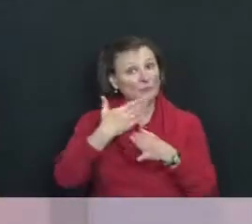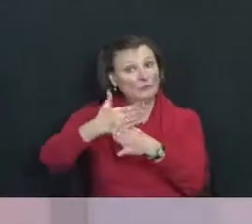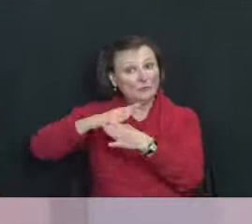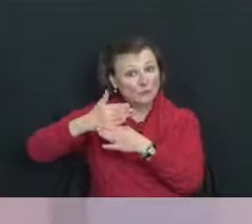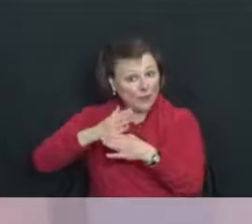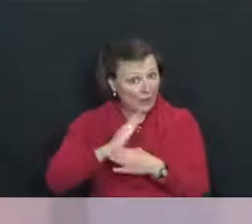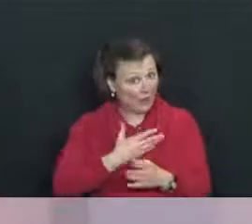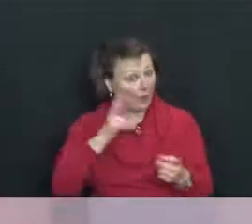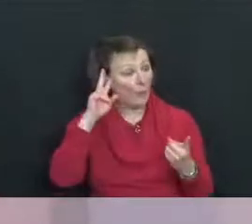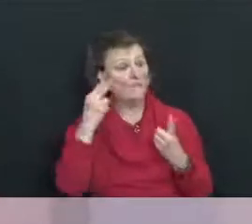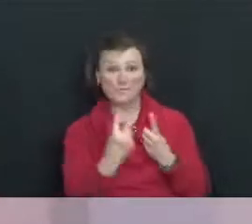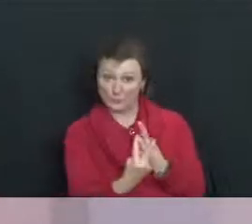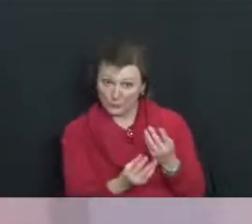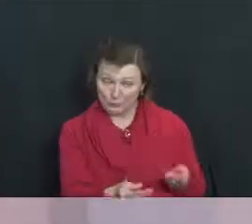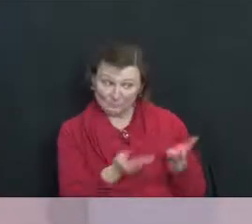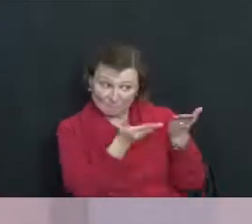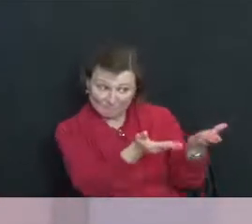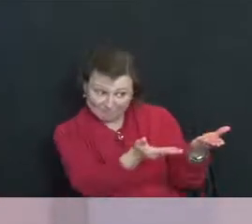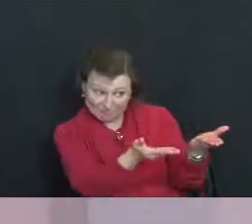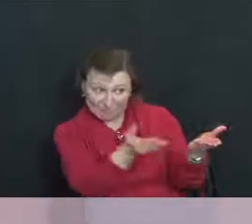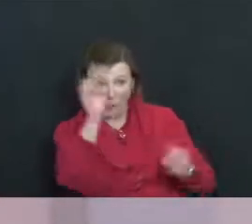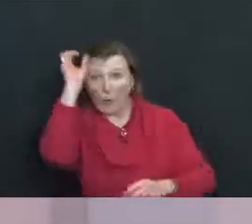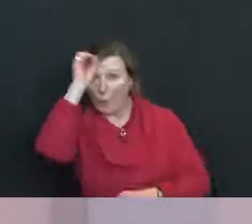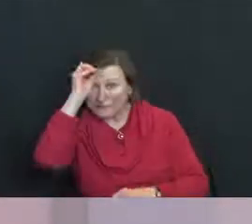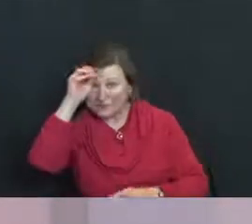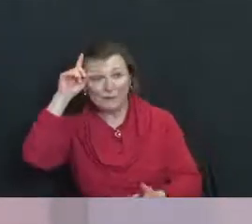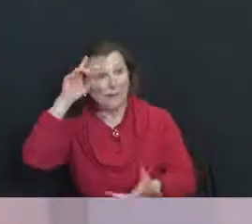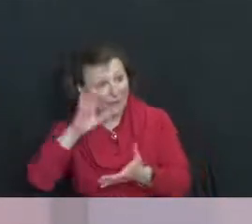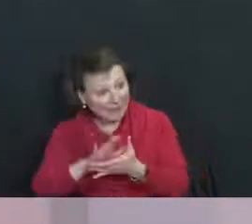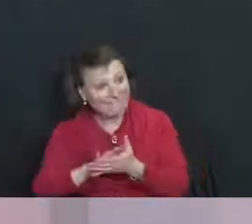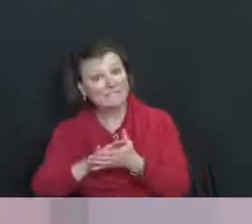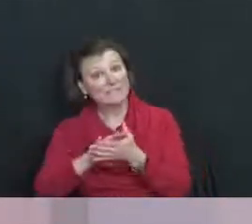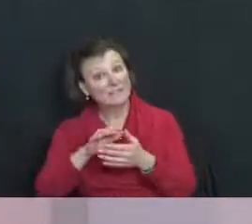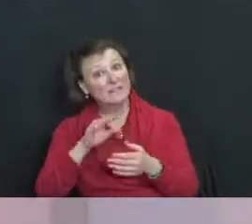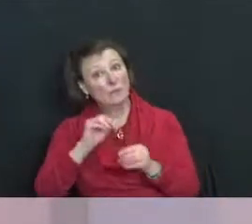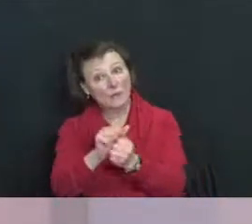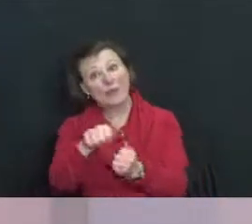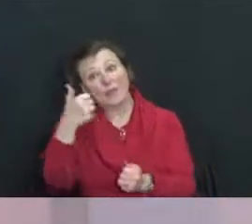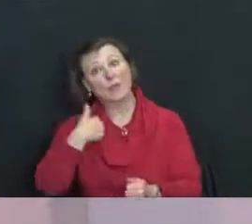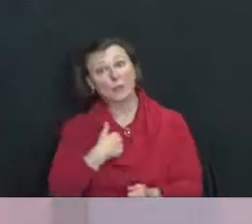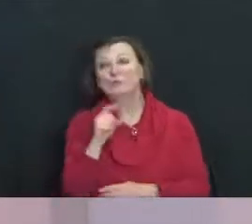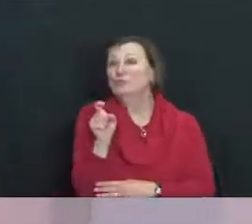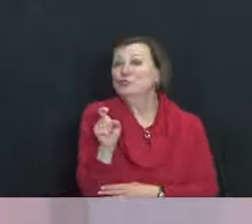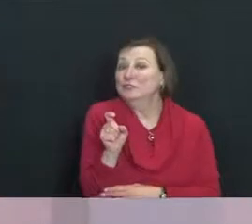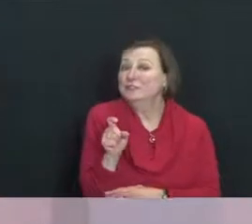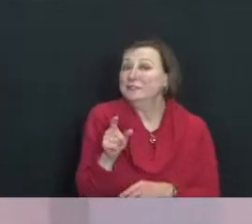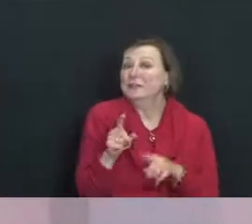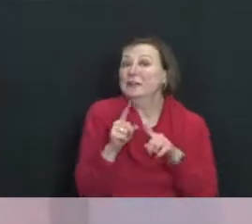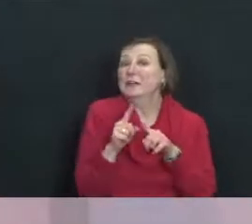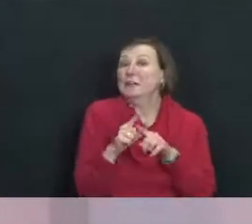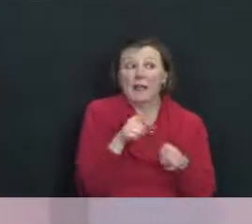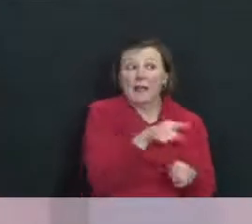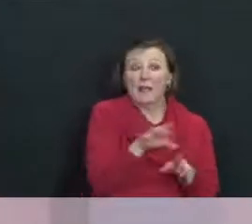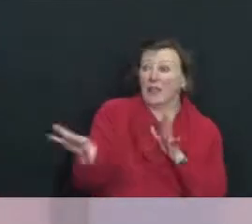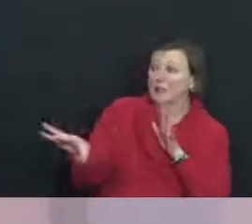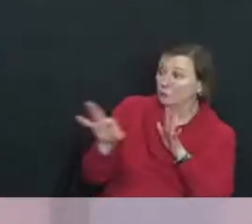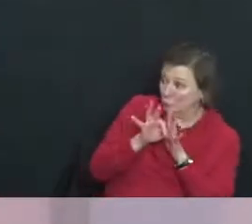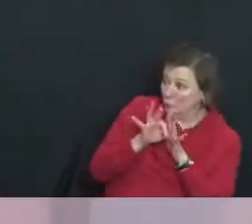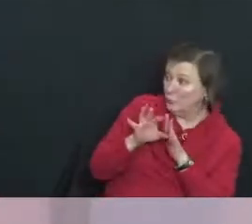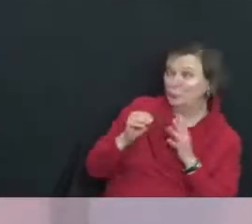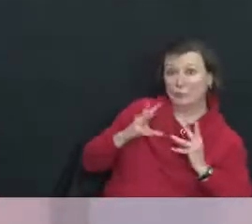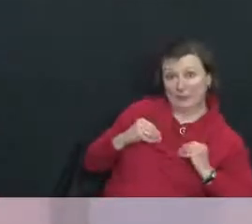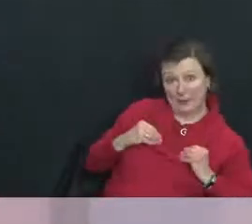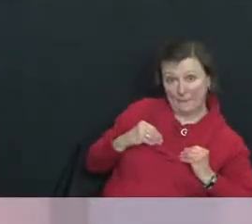our views and our opinions and our beliefs with others, and we should. But whether or not they choose to embrace